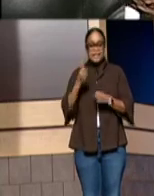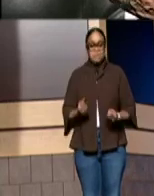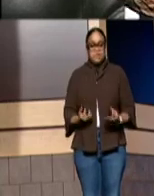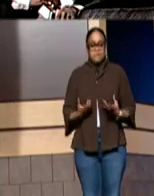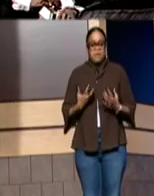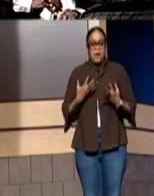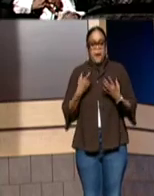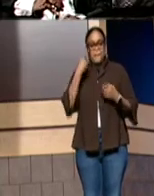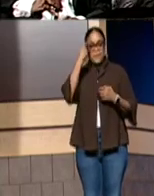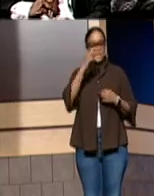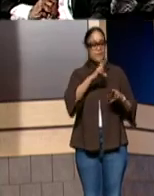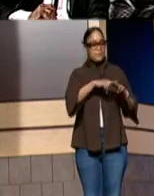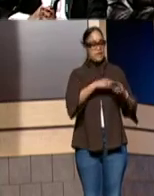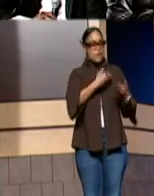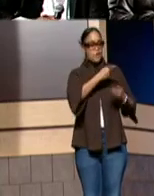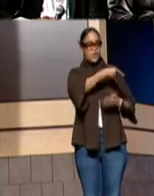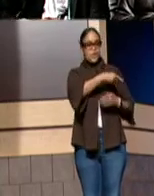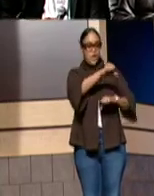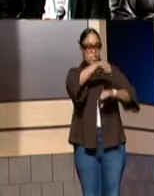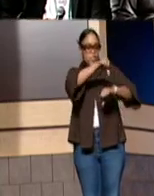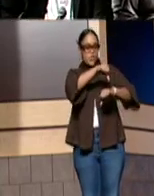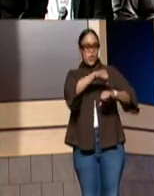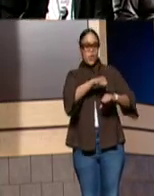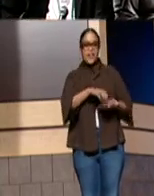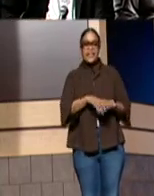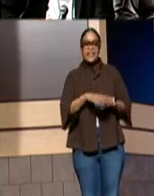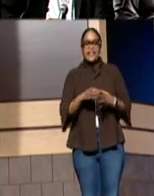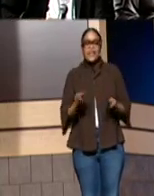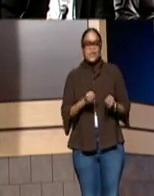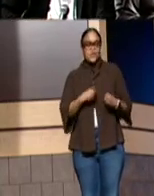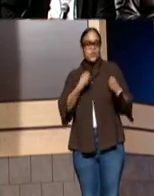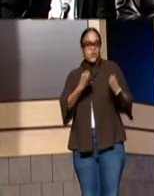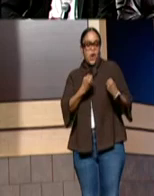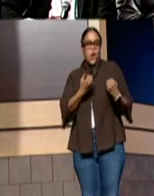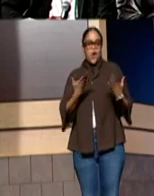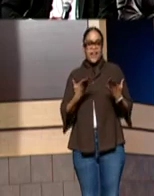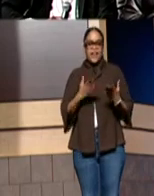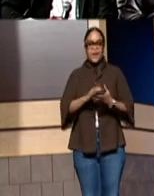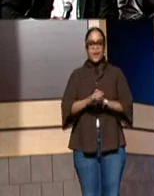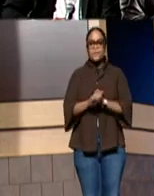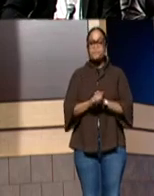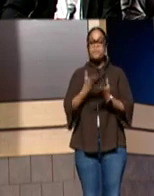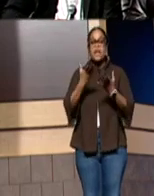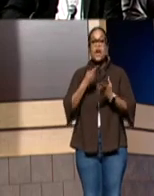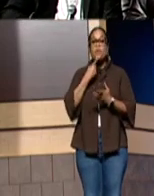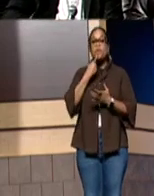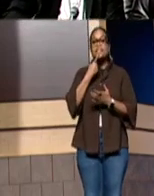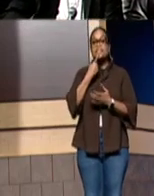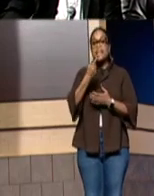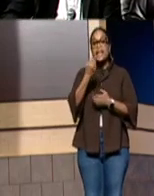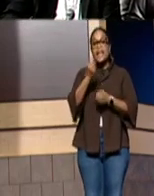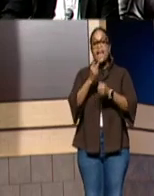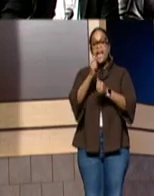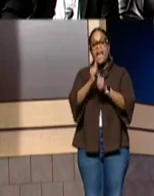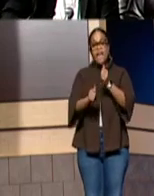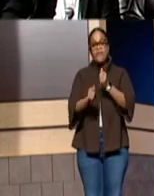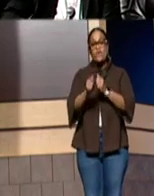all. The anointing is just so heavy here. God bless his name. I want to say that every person,